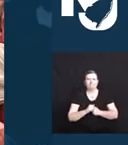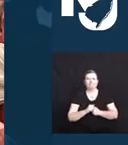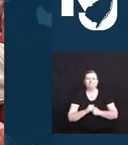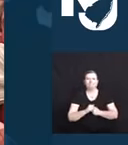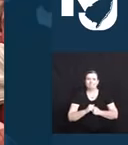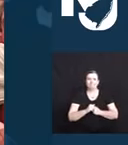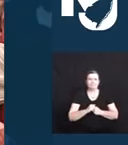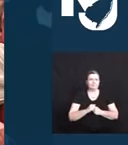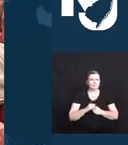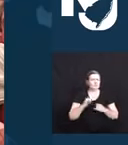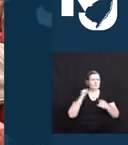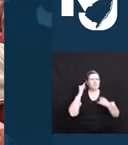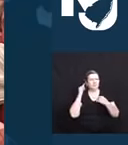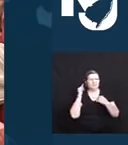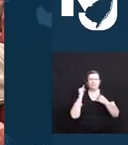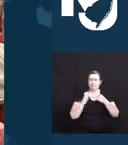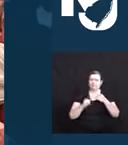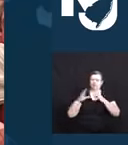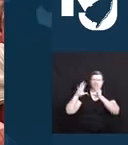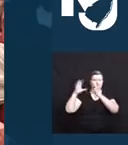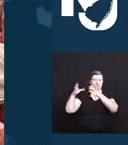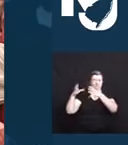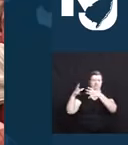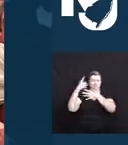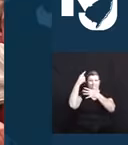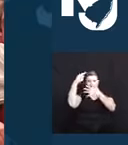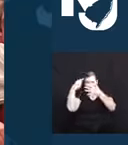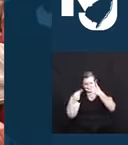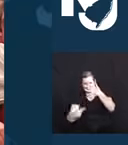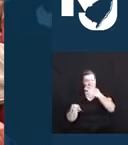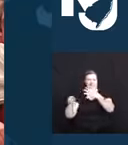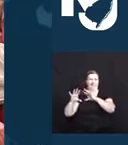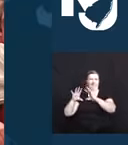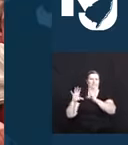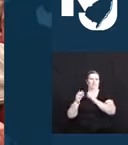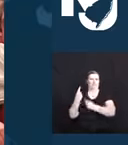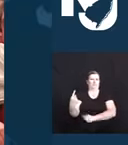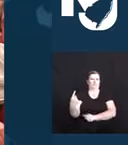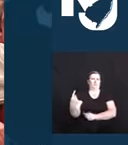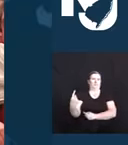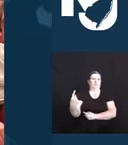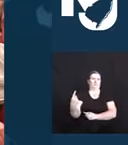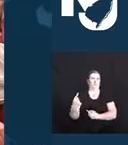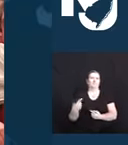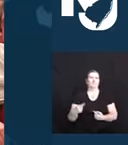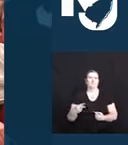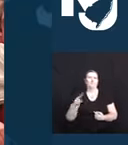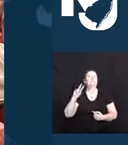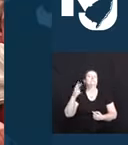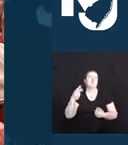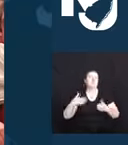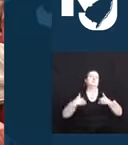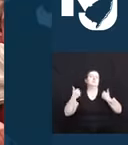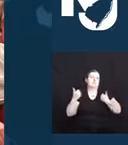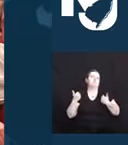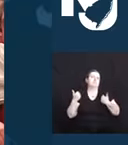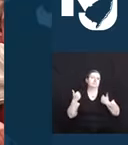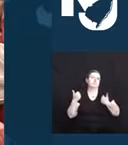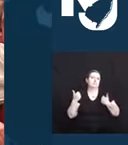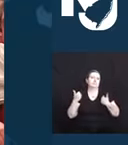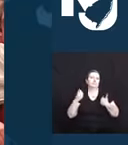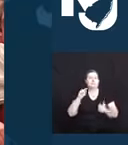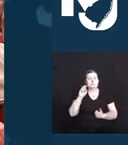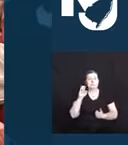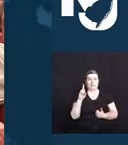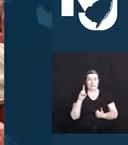of that generation of that extraordinary family to pass. She was the second youngest. Patrick's dad, Teddy, was the youngest, but it was